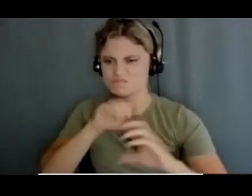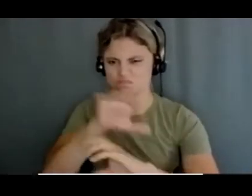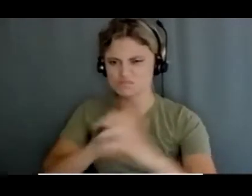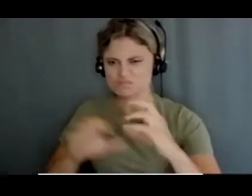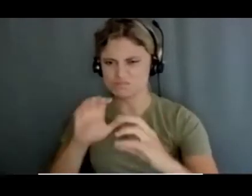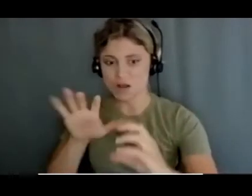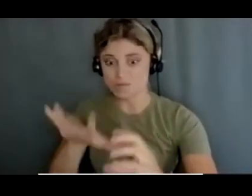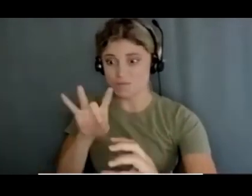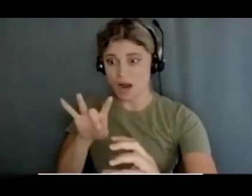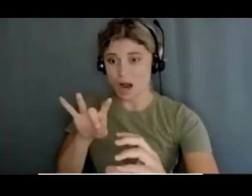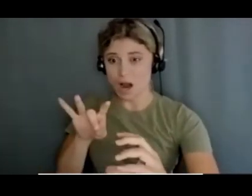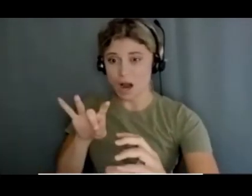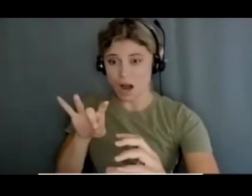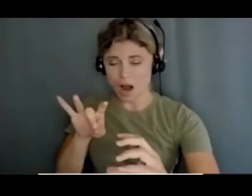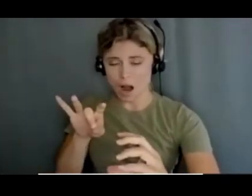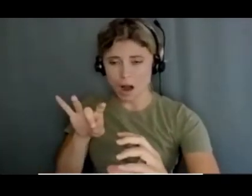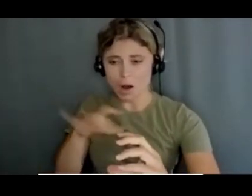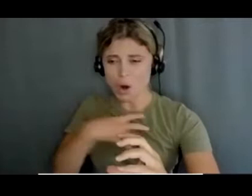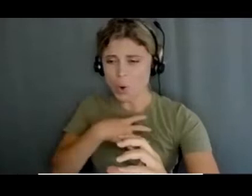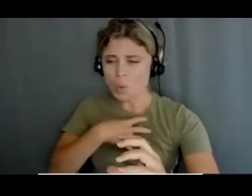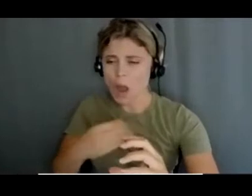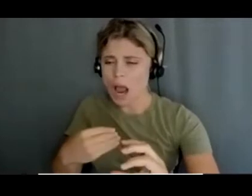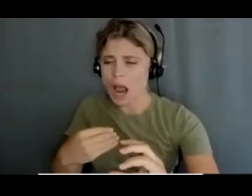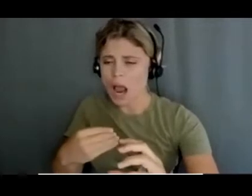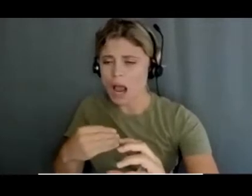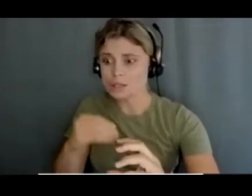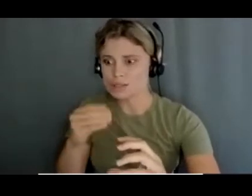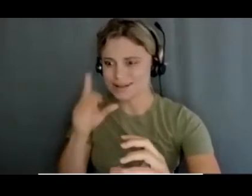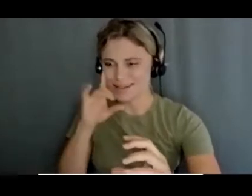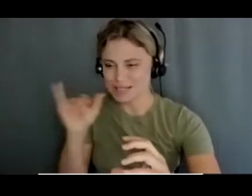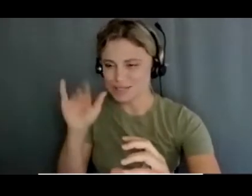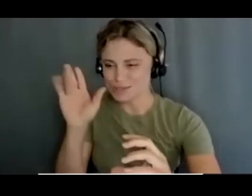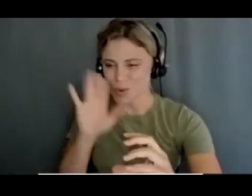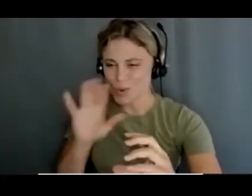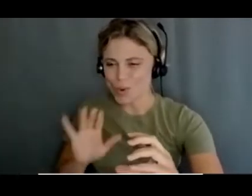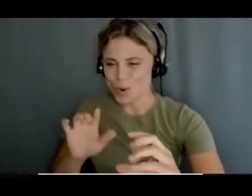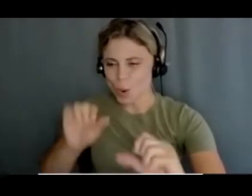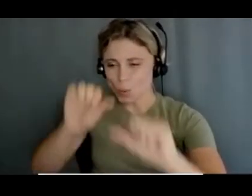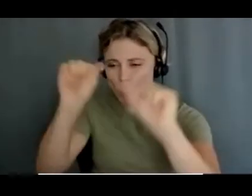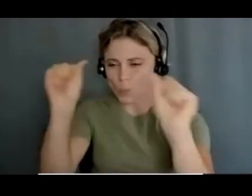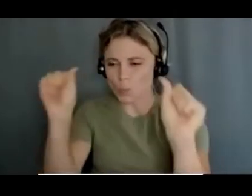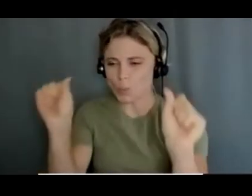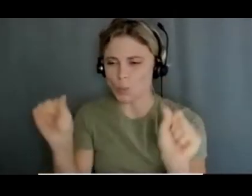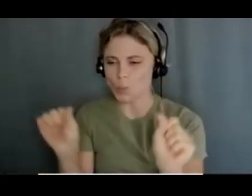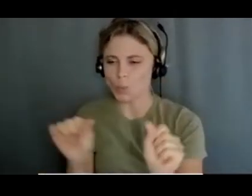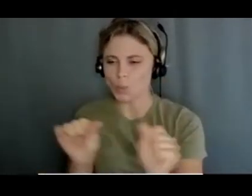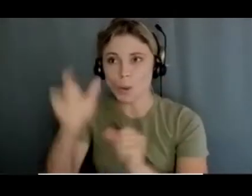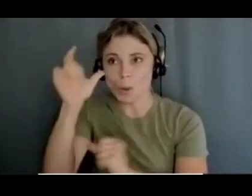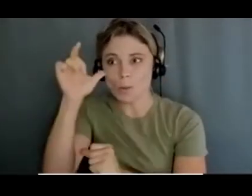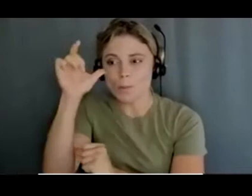It was perfect, white like snow and round like the full moon on a midsummer